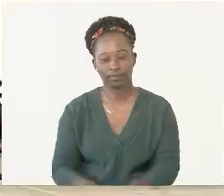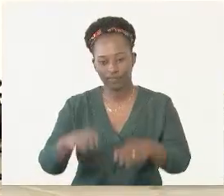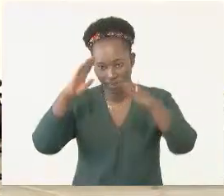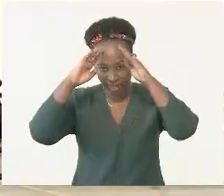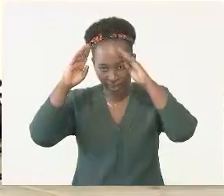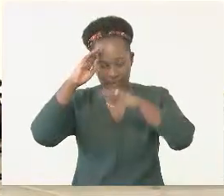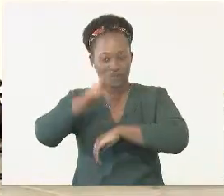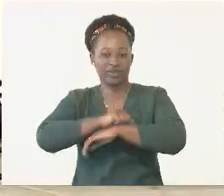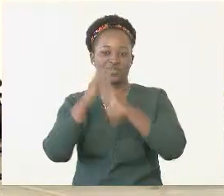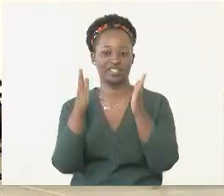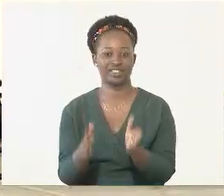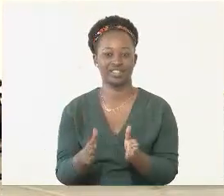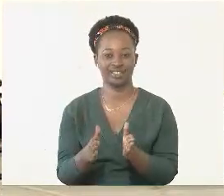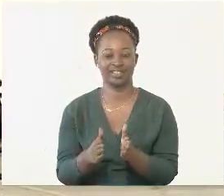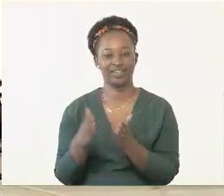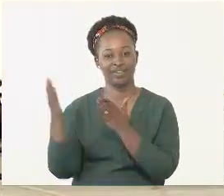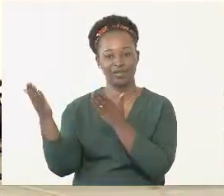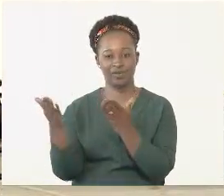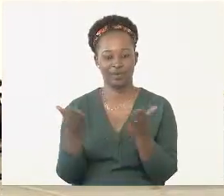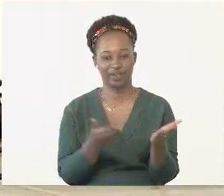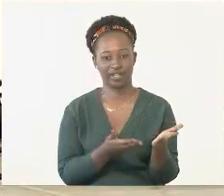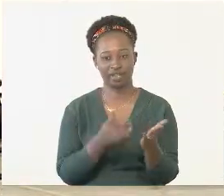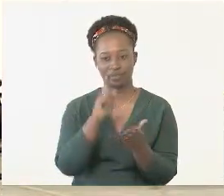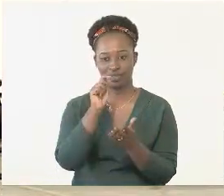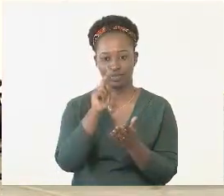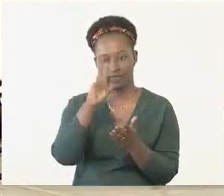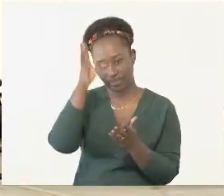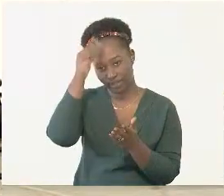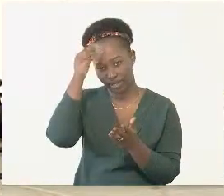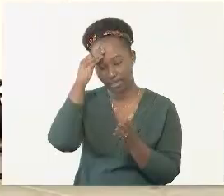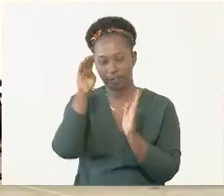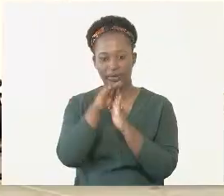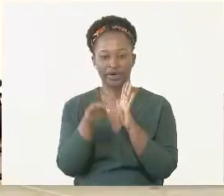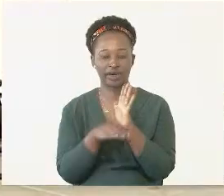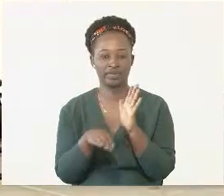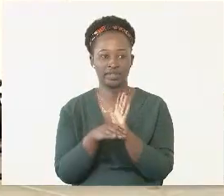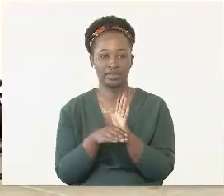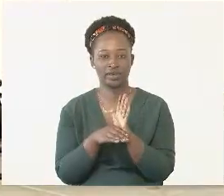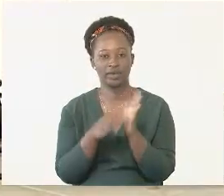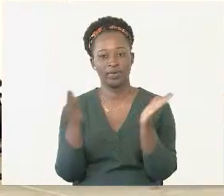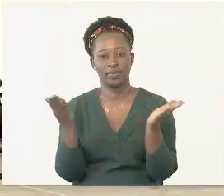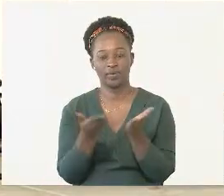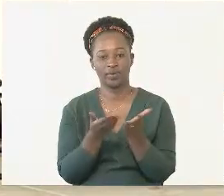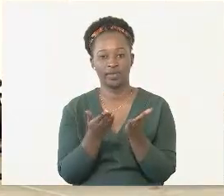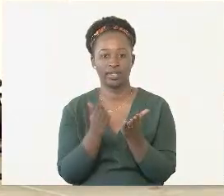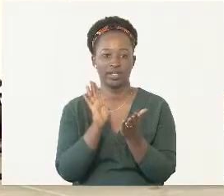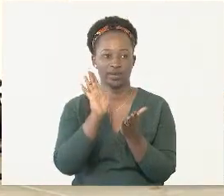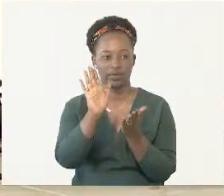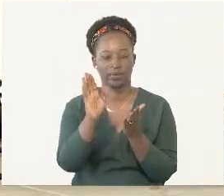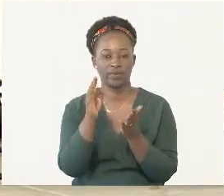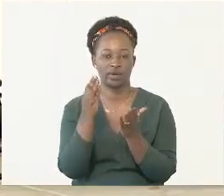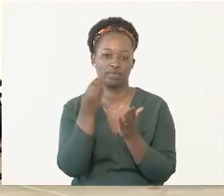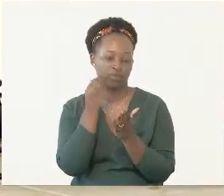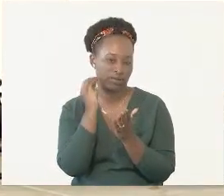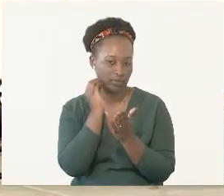Hello students, a very warm welcome to the TV learning programs where you learn and watch. As